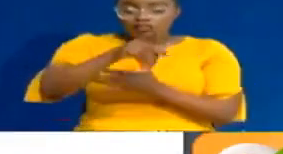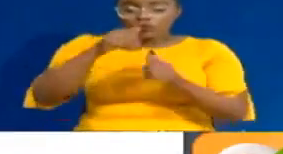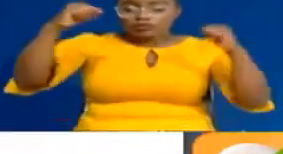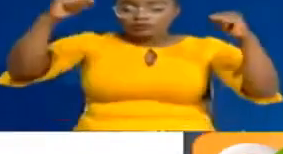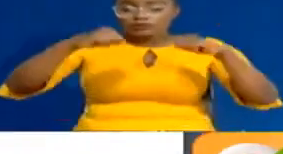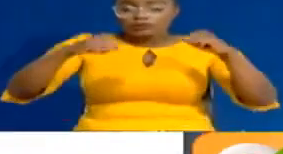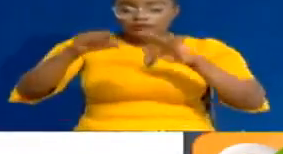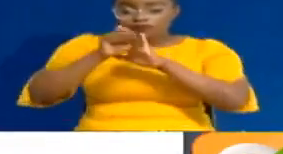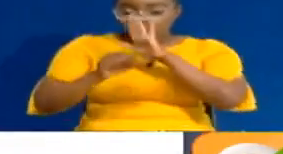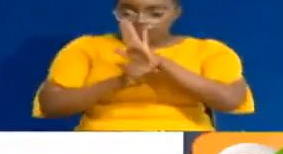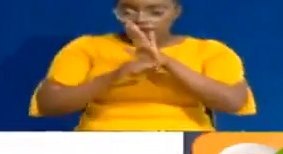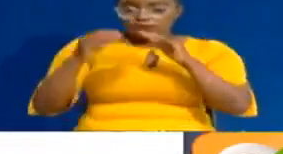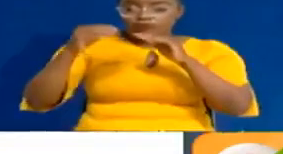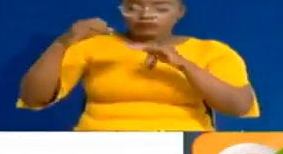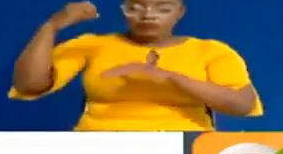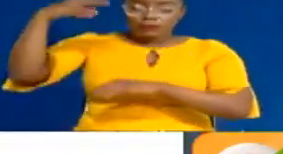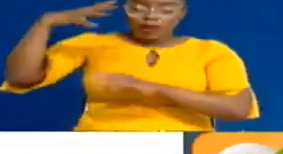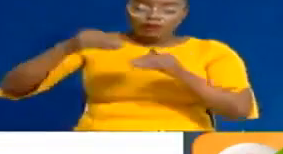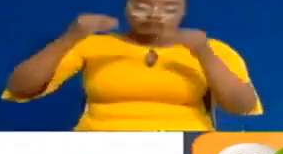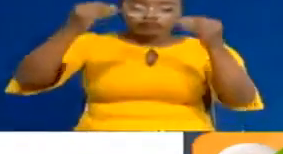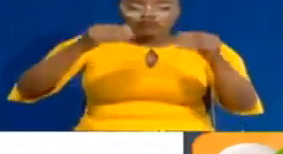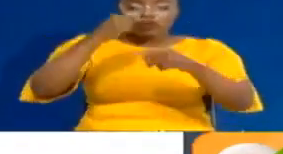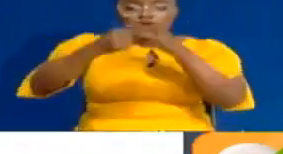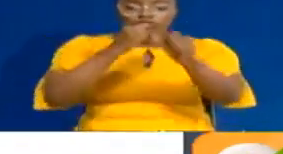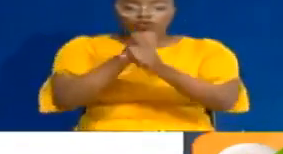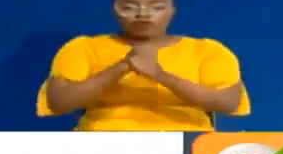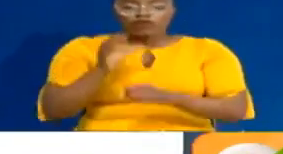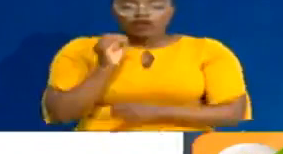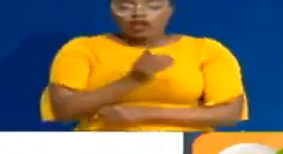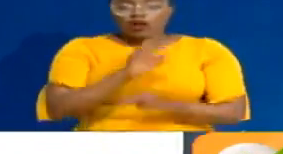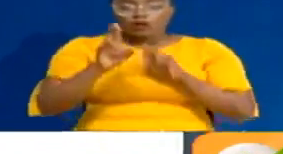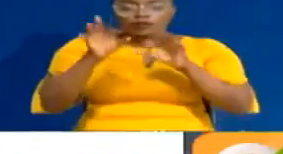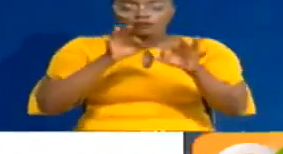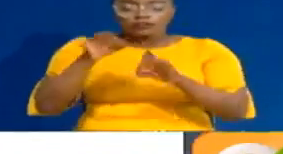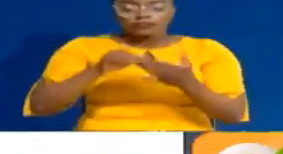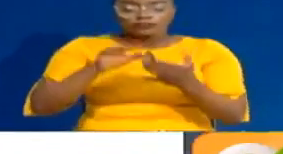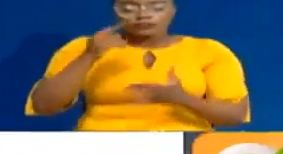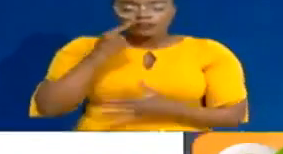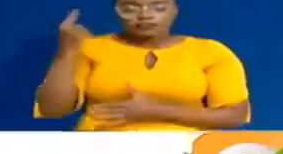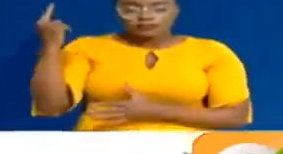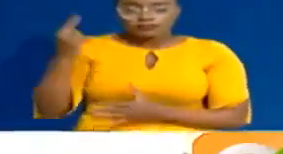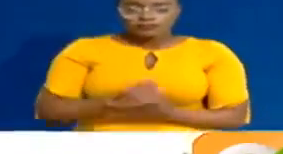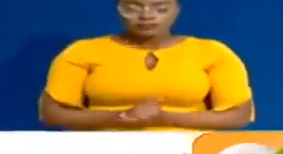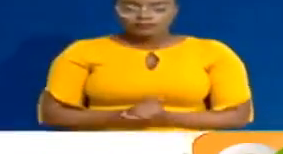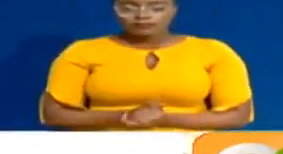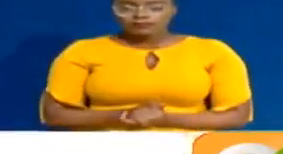by the state power distributor continues with its work. Dennis Otieno reports.